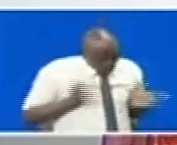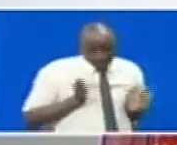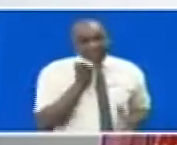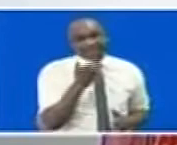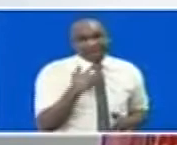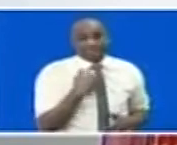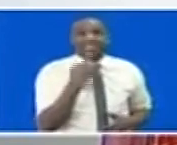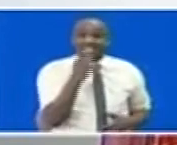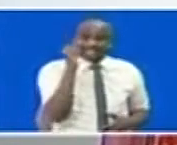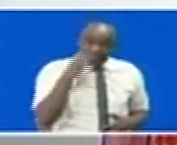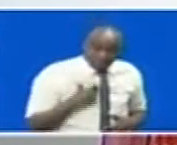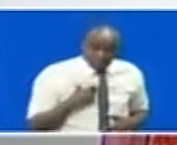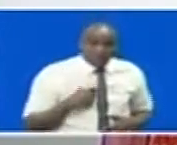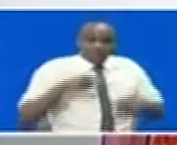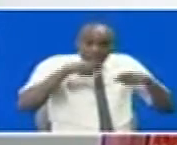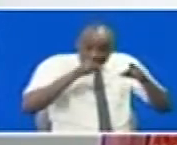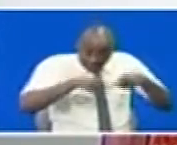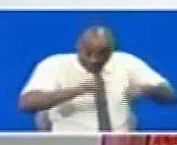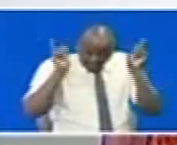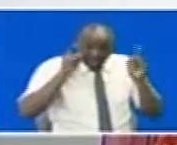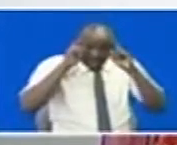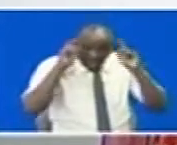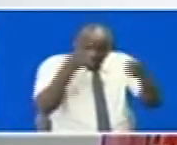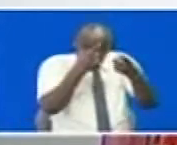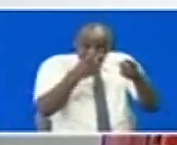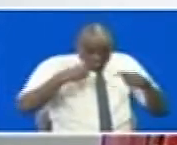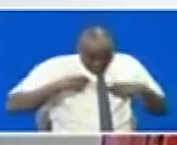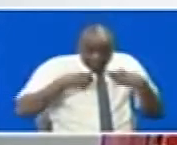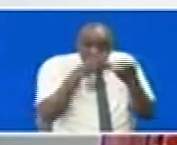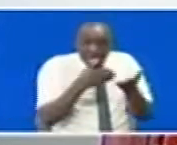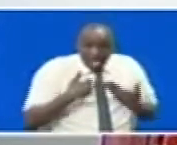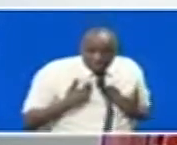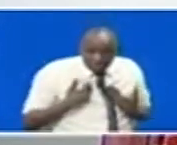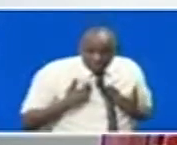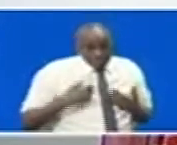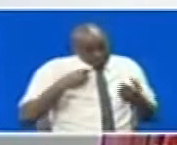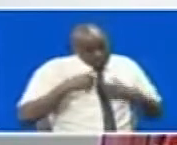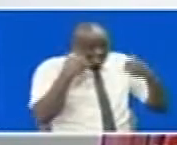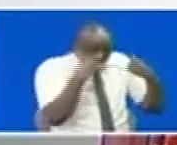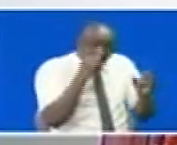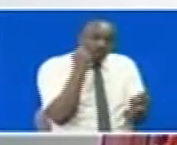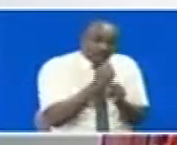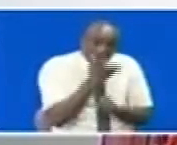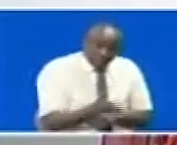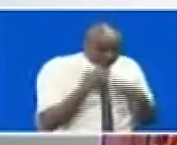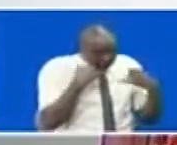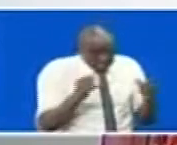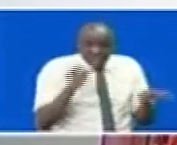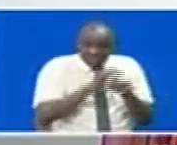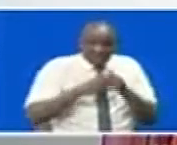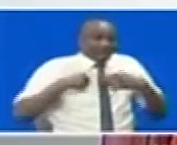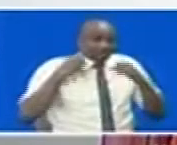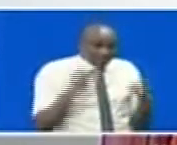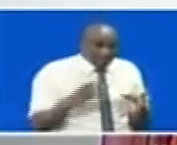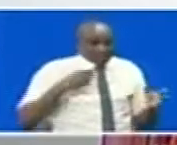is telling Kenyans, you are on your own. I have been in this. I have tried what I can do. I don't have the instruments.